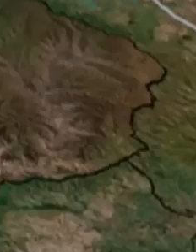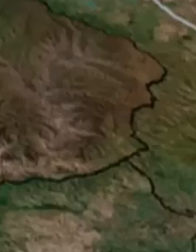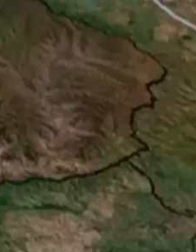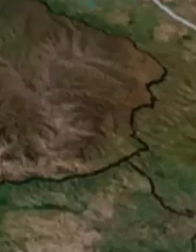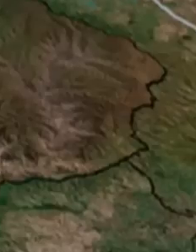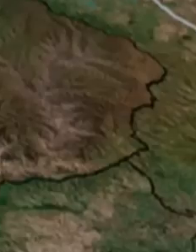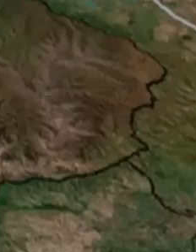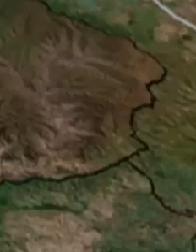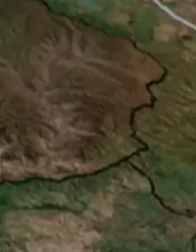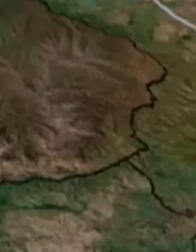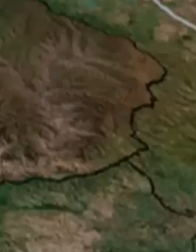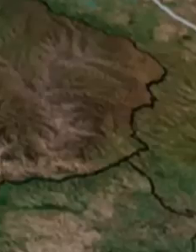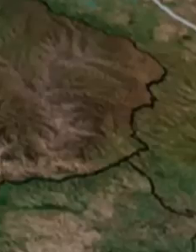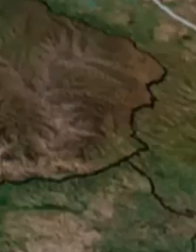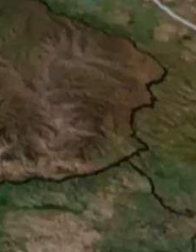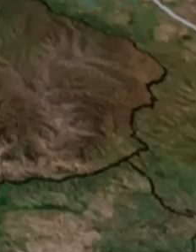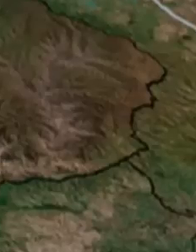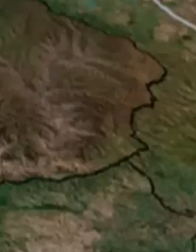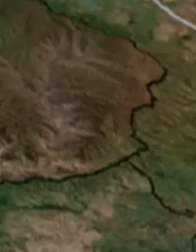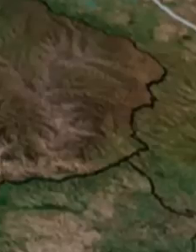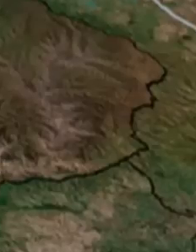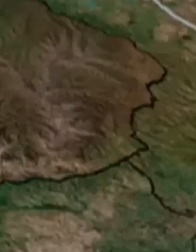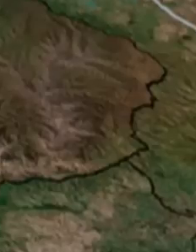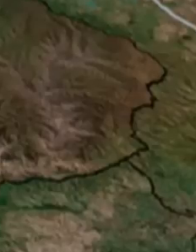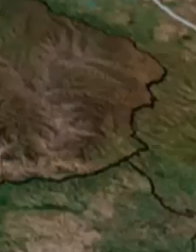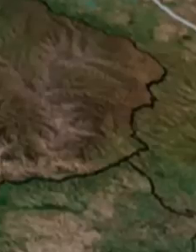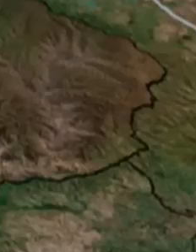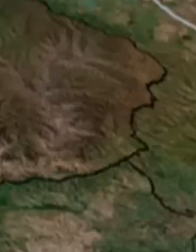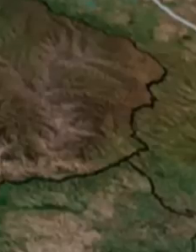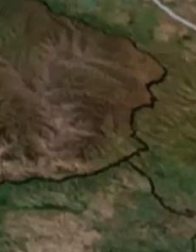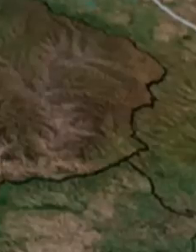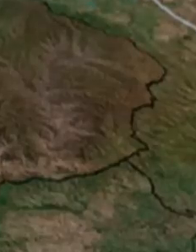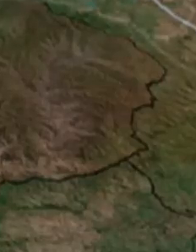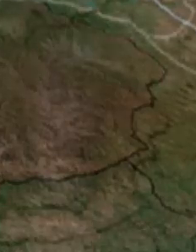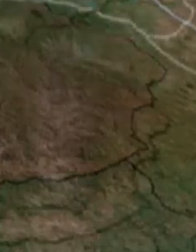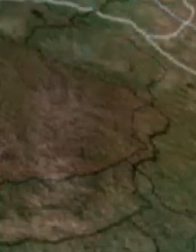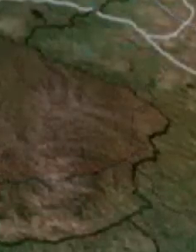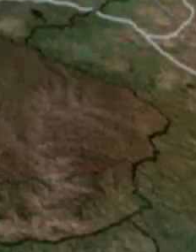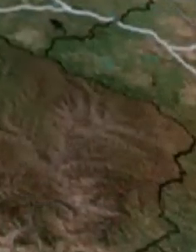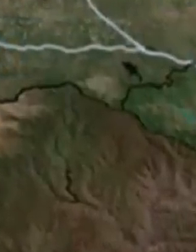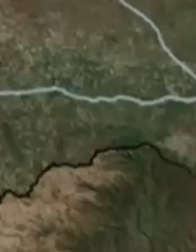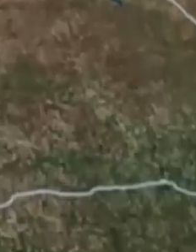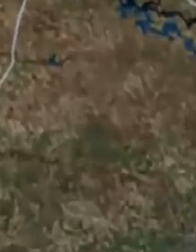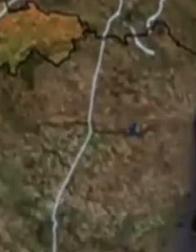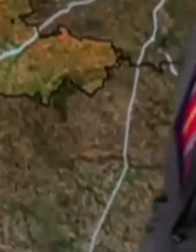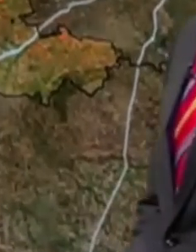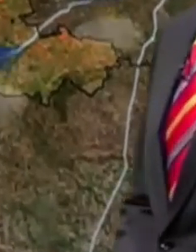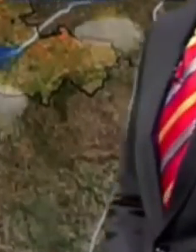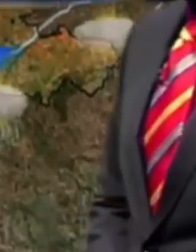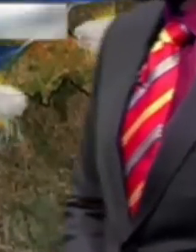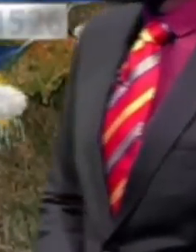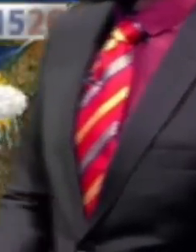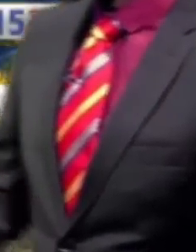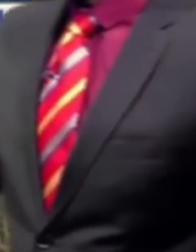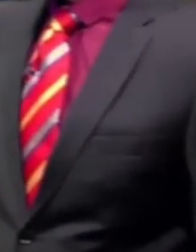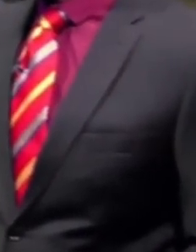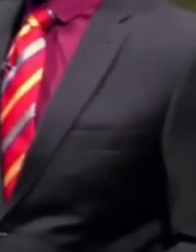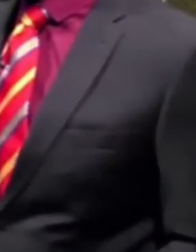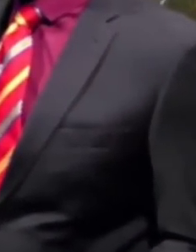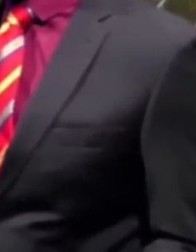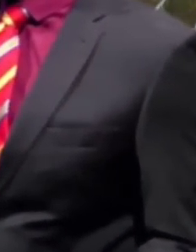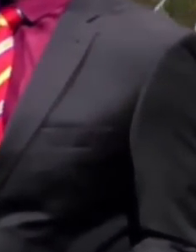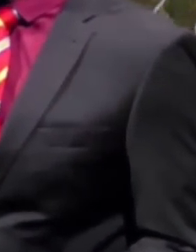hona ka Welcome tsotsole tamating o tla hlo ifuthumela fela ho saeng ka di grate di ritha fela ho mashome a mabedi a metse e mehlana kaofela Northwest